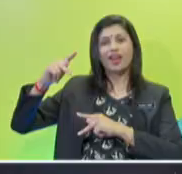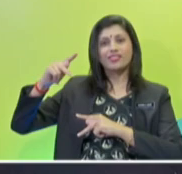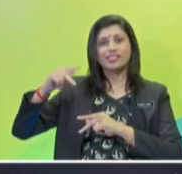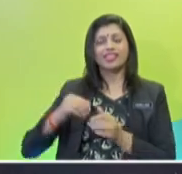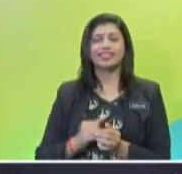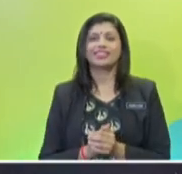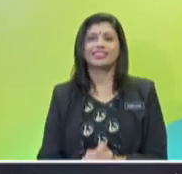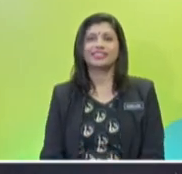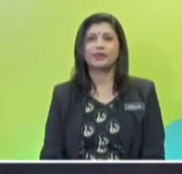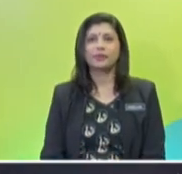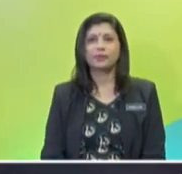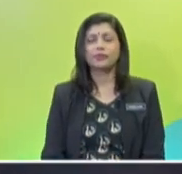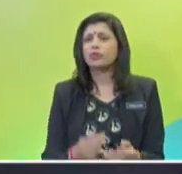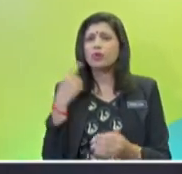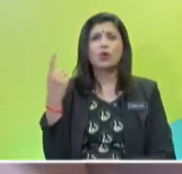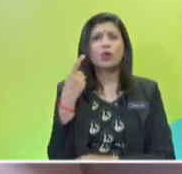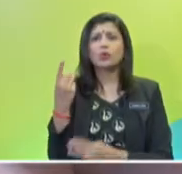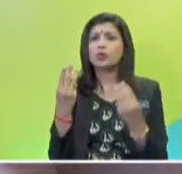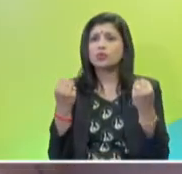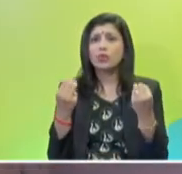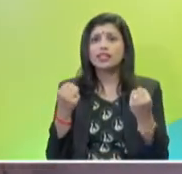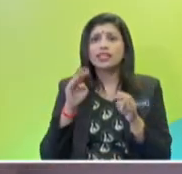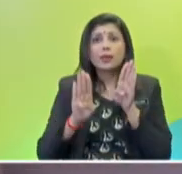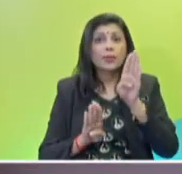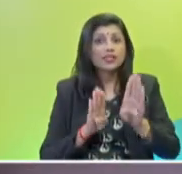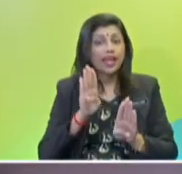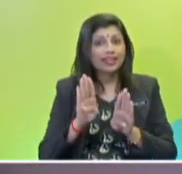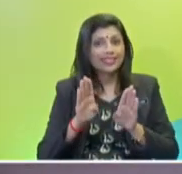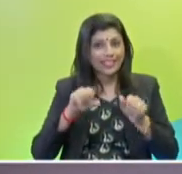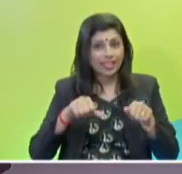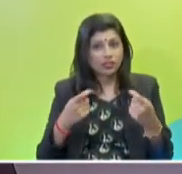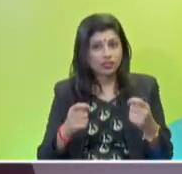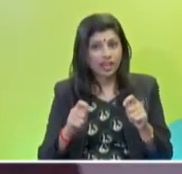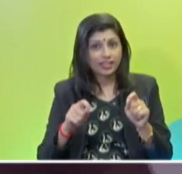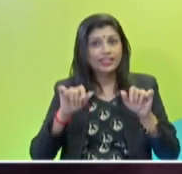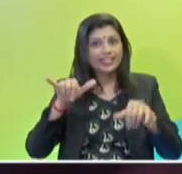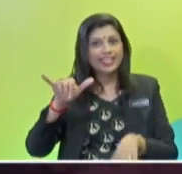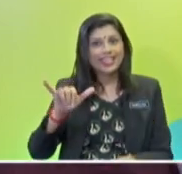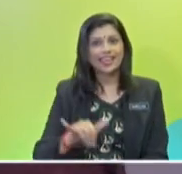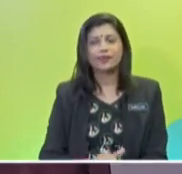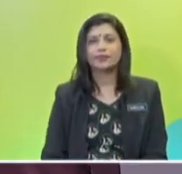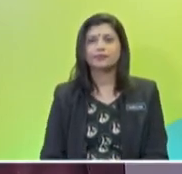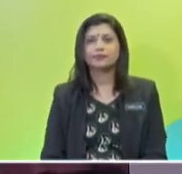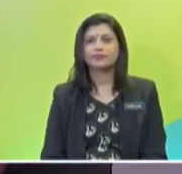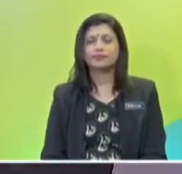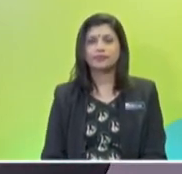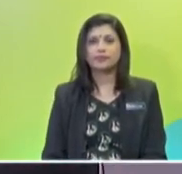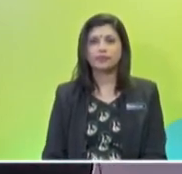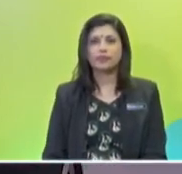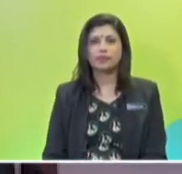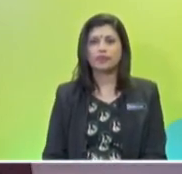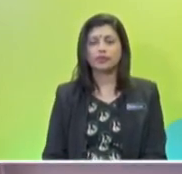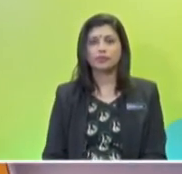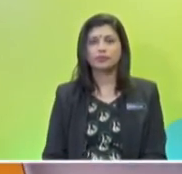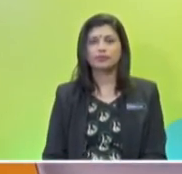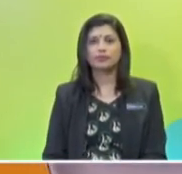Yeah. Wow, I always wanted a bicycle. Can I try? Yes, yes, give it a try. Wow. This